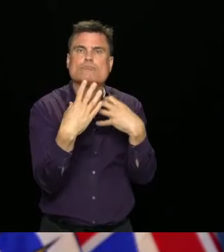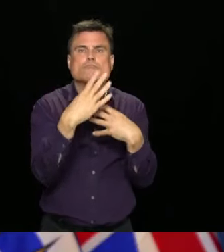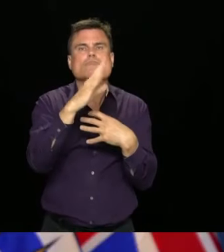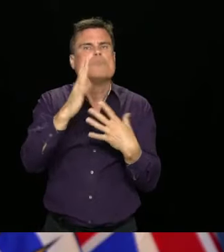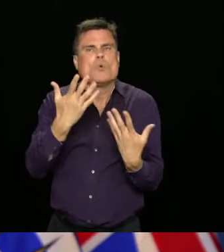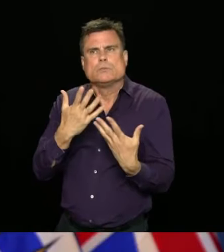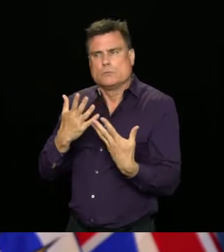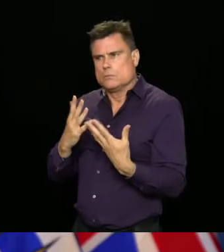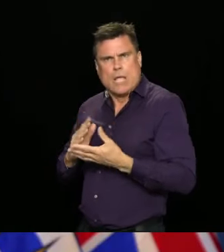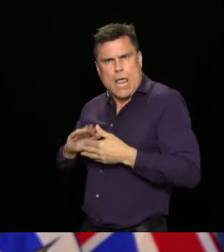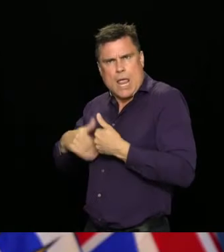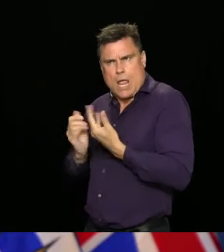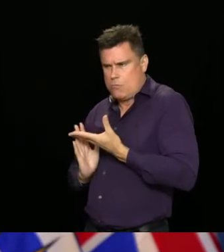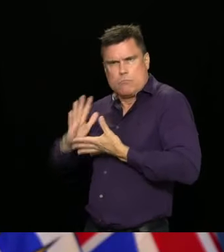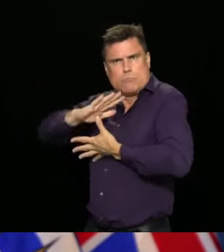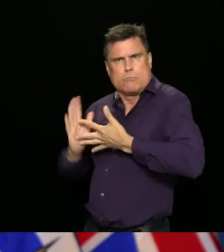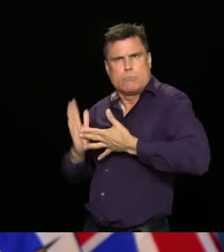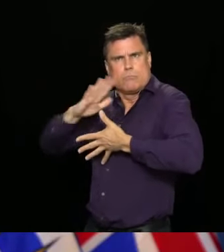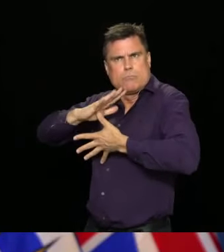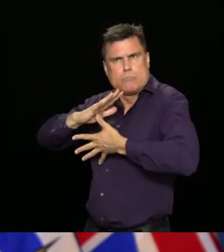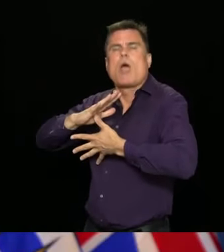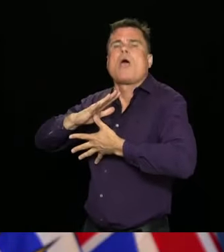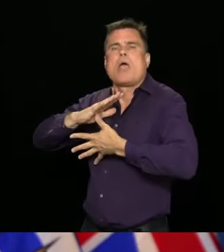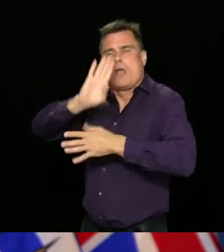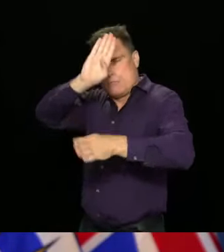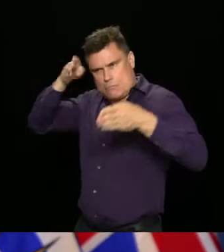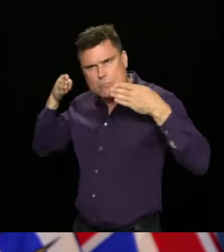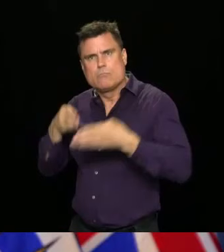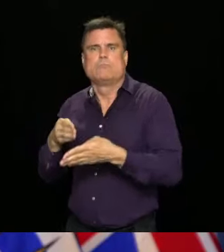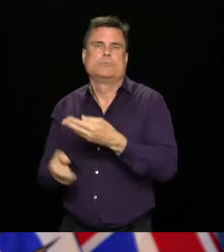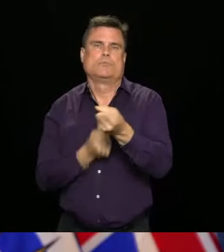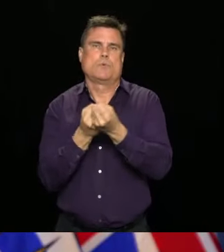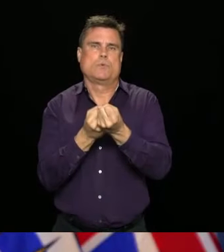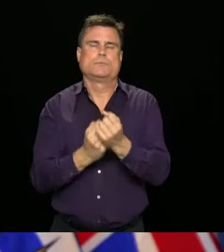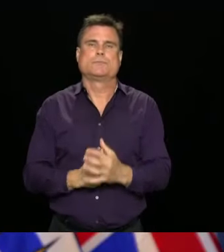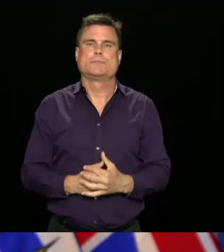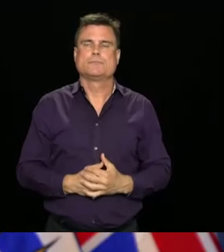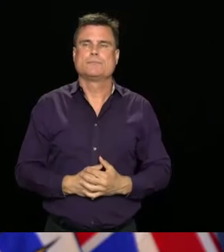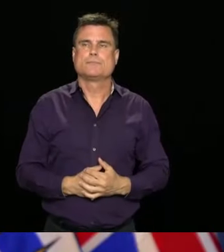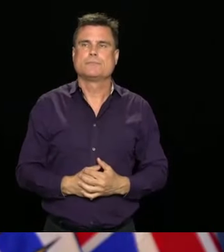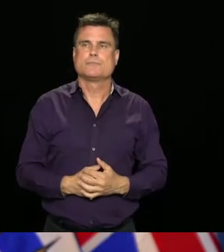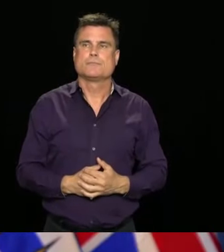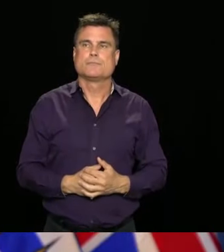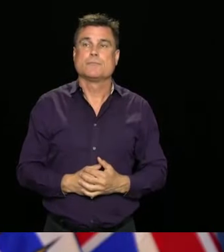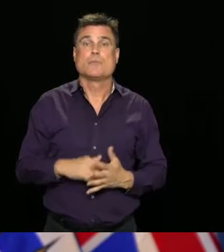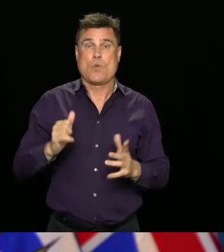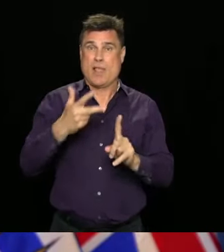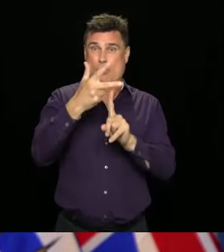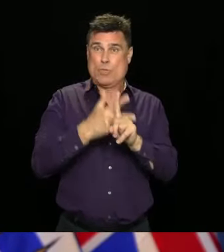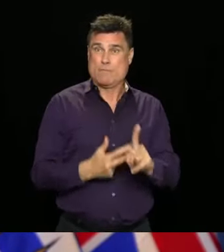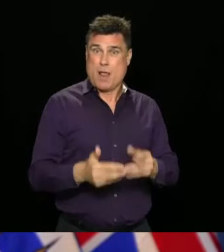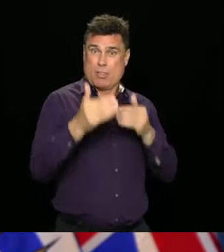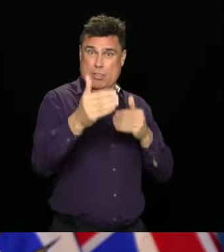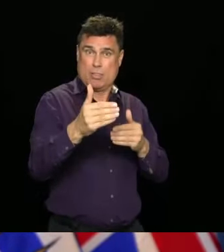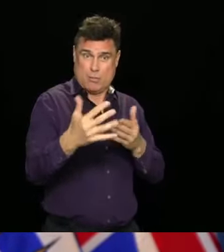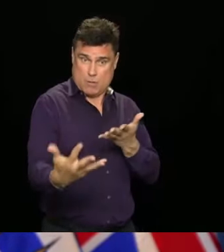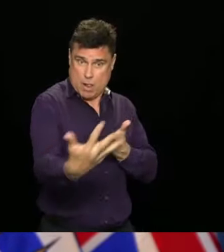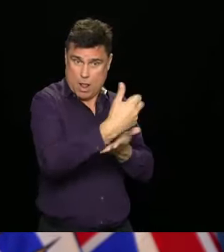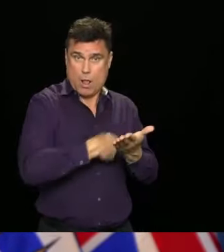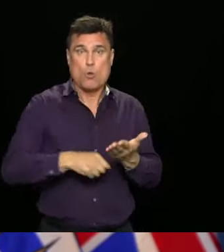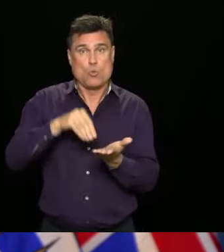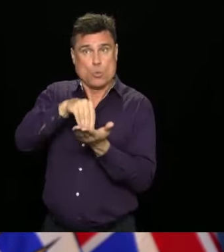the upcoming budget? And so that'll be the process for the budget consultation. And then first quarterly report will give us an